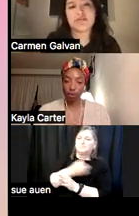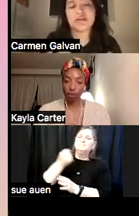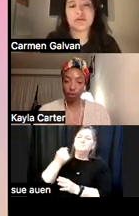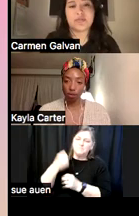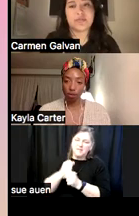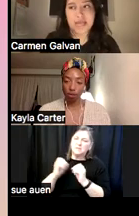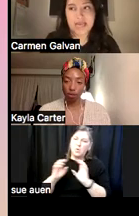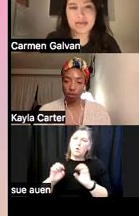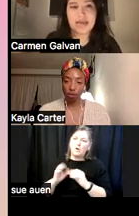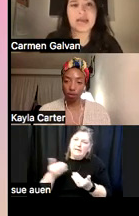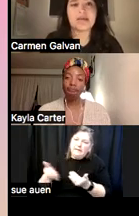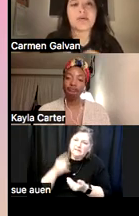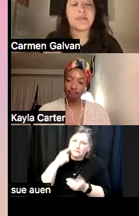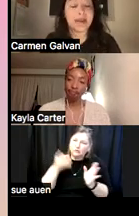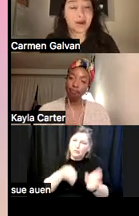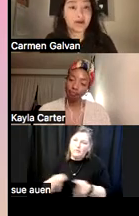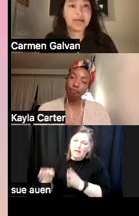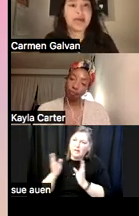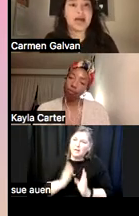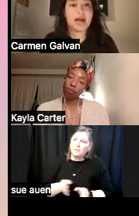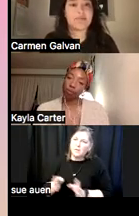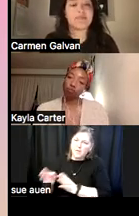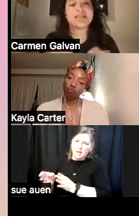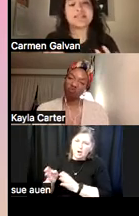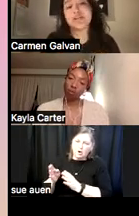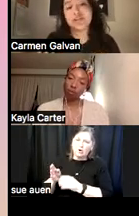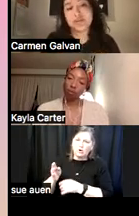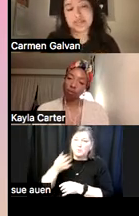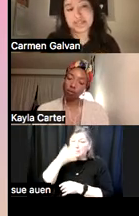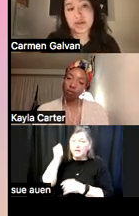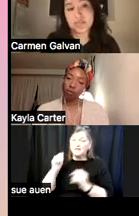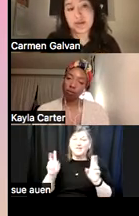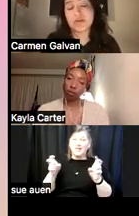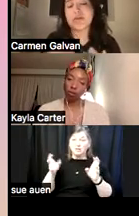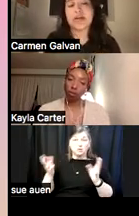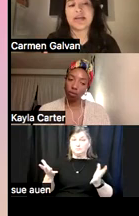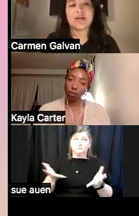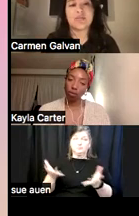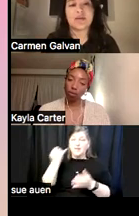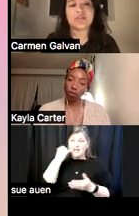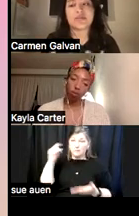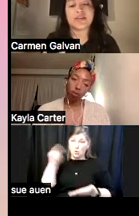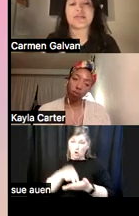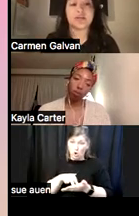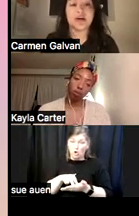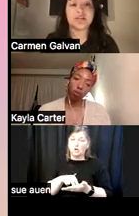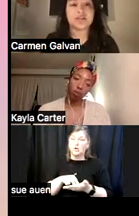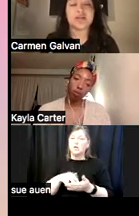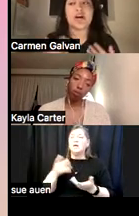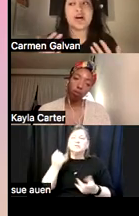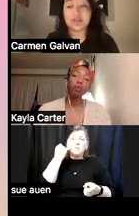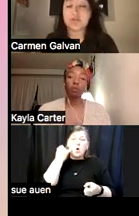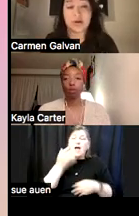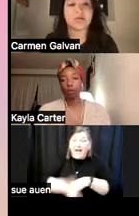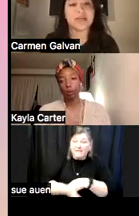easier for you to plan and prepare. Because the issue is that if you look at it, once you've suffered a loss,